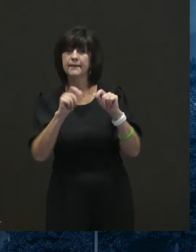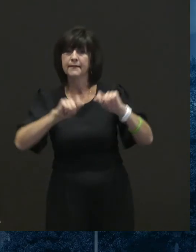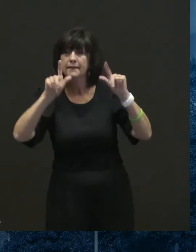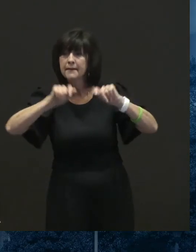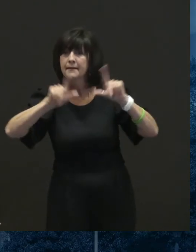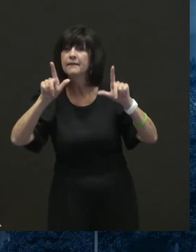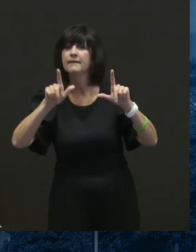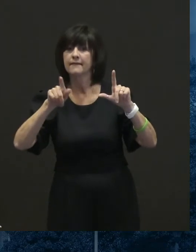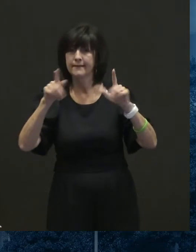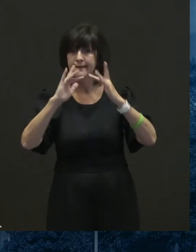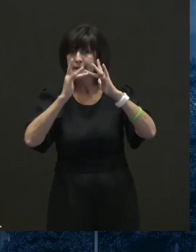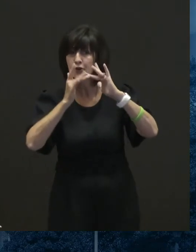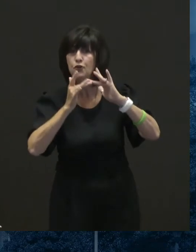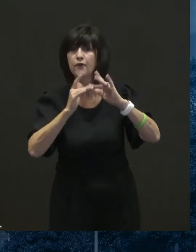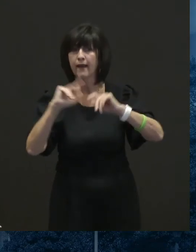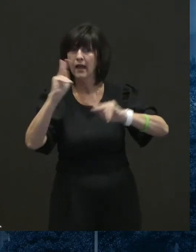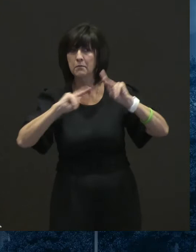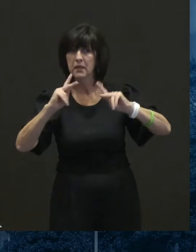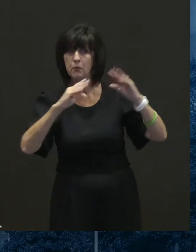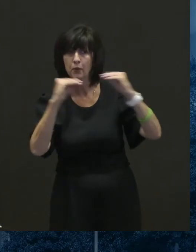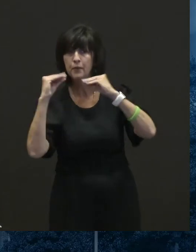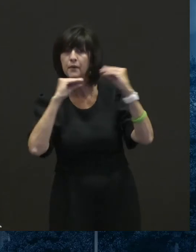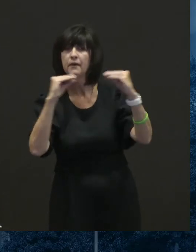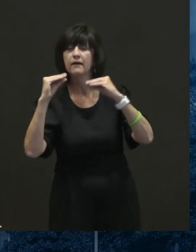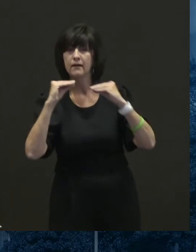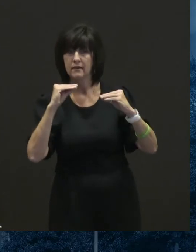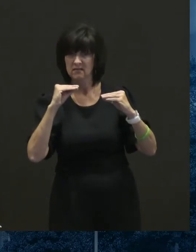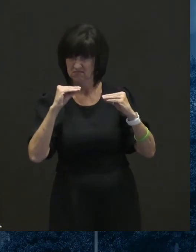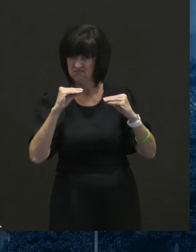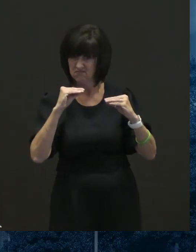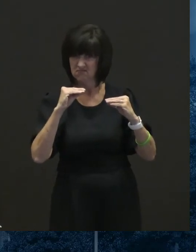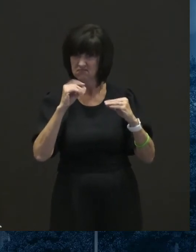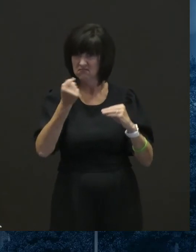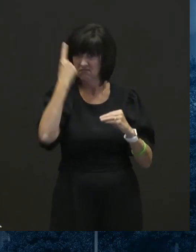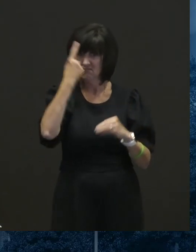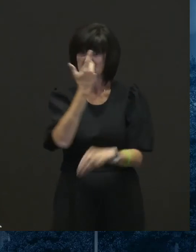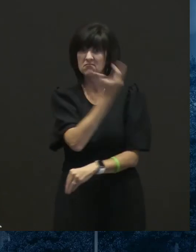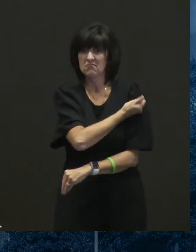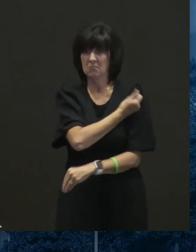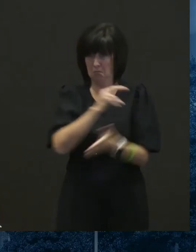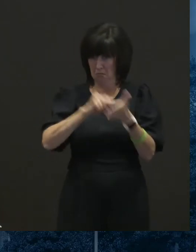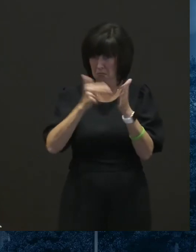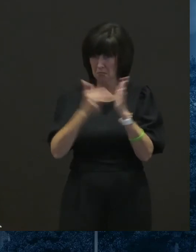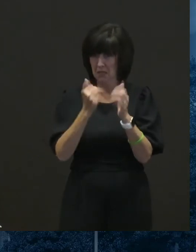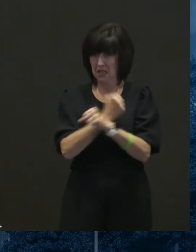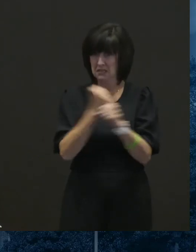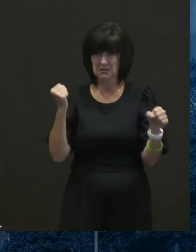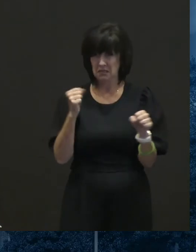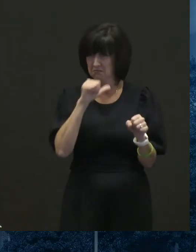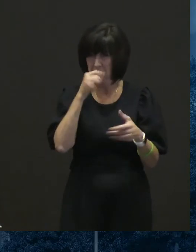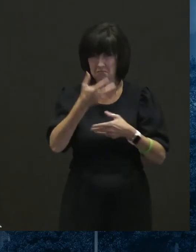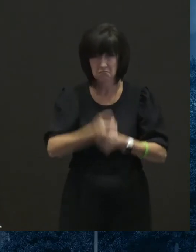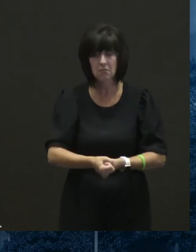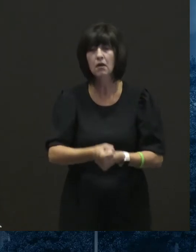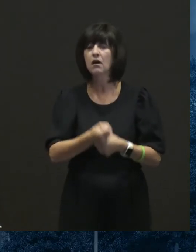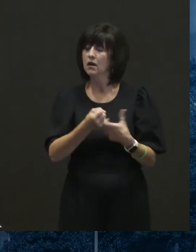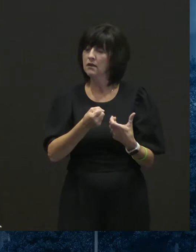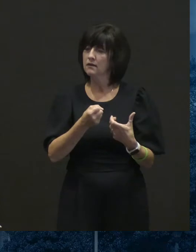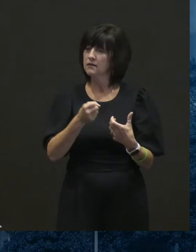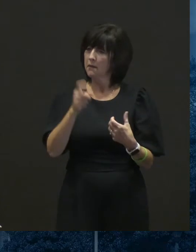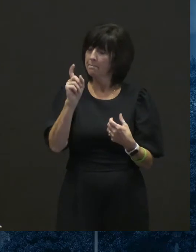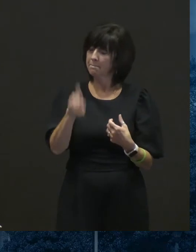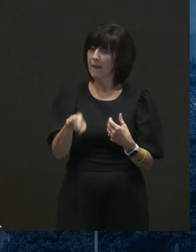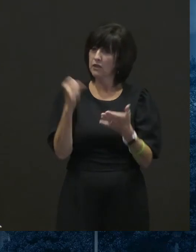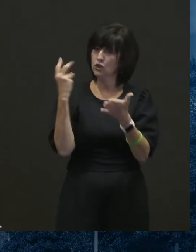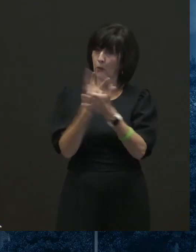went through all the procedures that a vaccine has to go through to get approved by the FDA. So number one, that it's